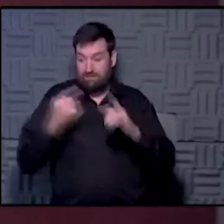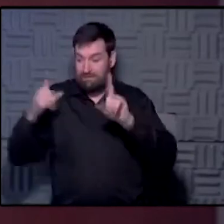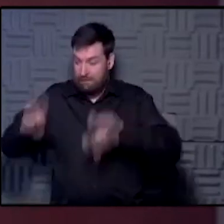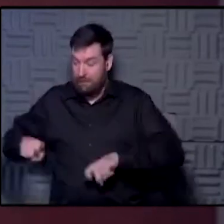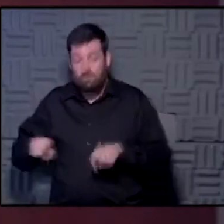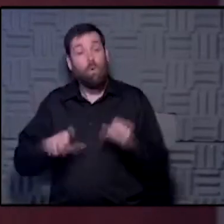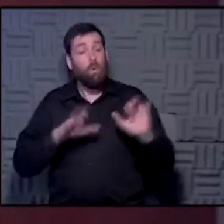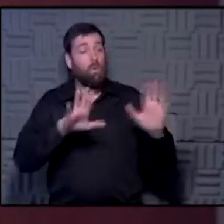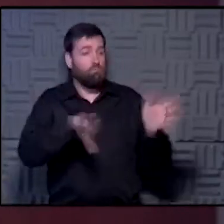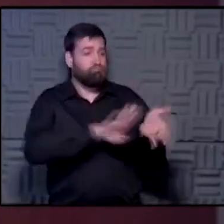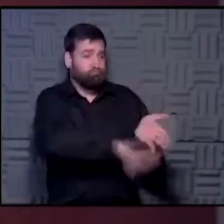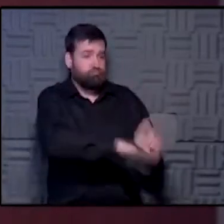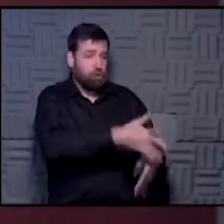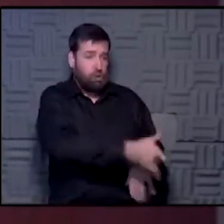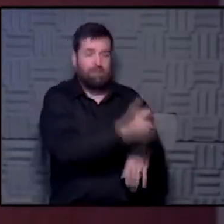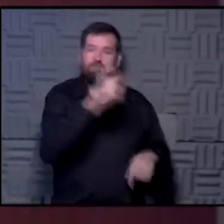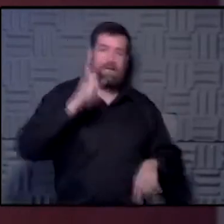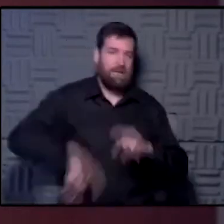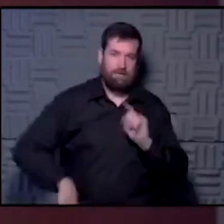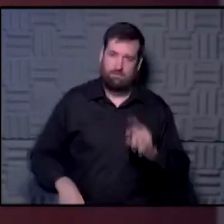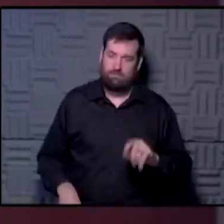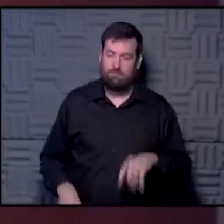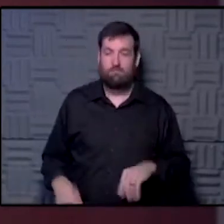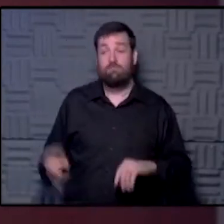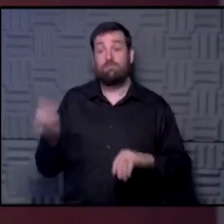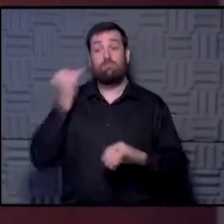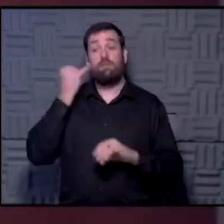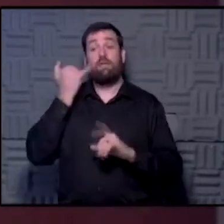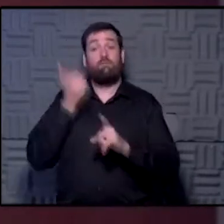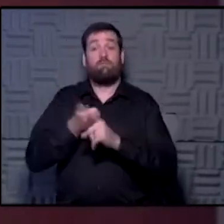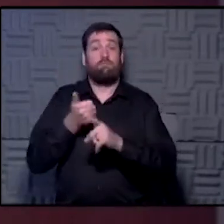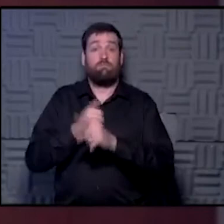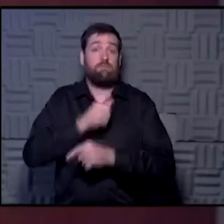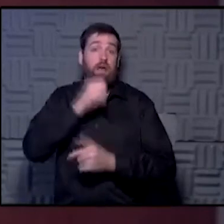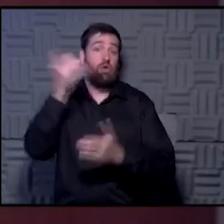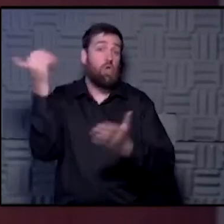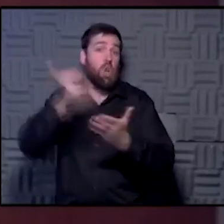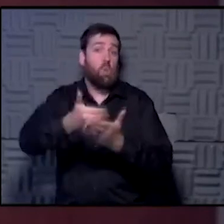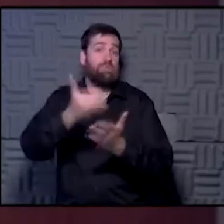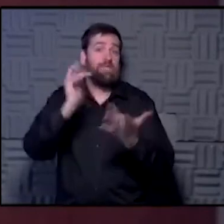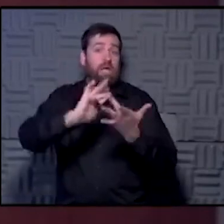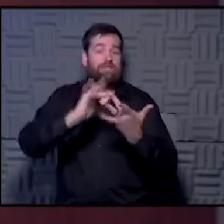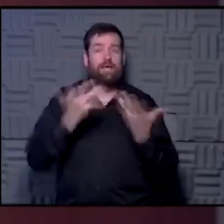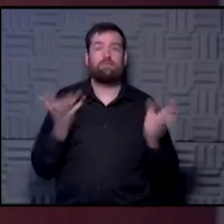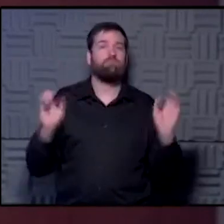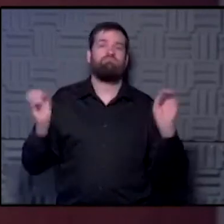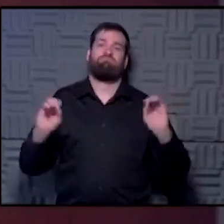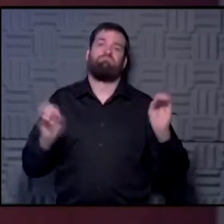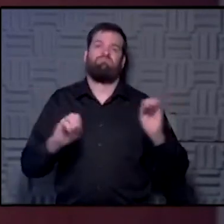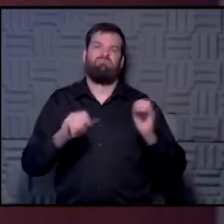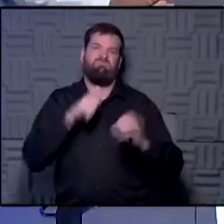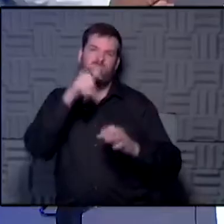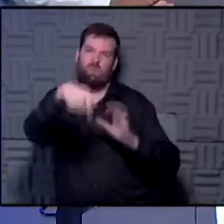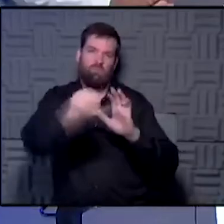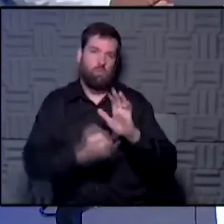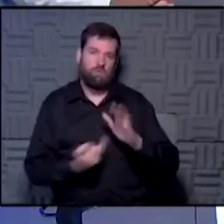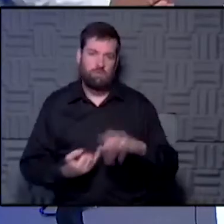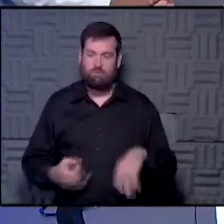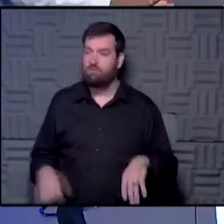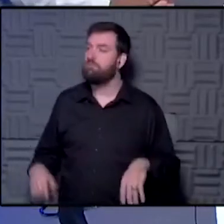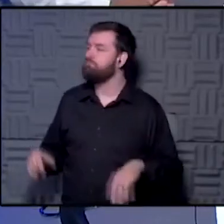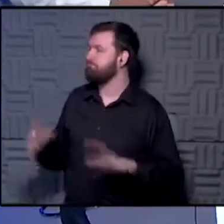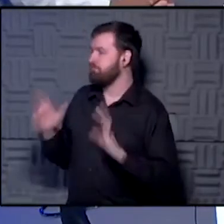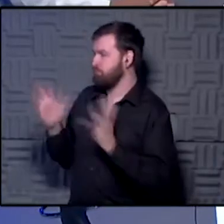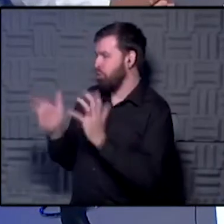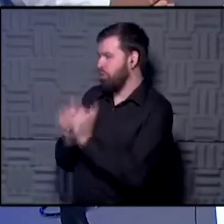But if you didn't meet the close contact definition, then you wouldn't be indicated for any kind of quarantine. Yeah, I think talk with